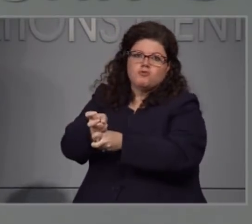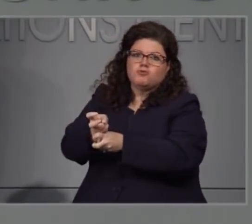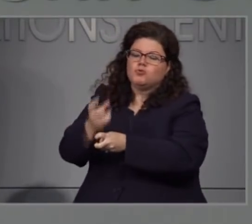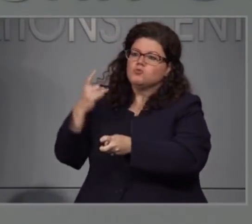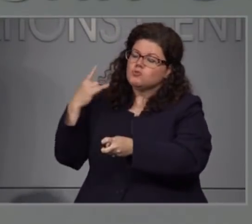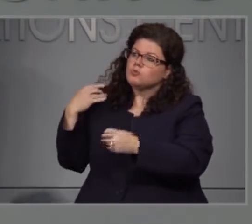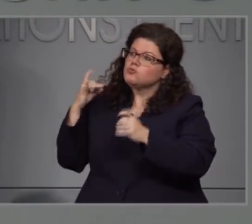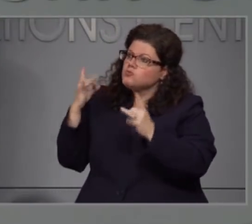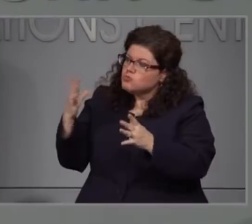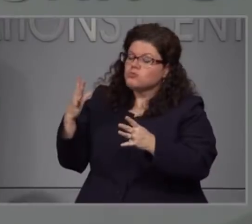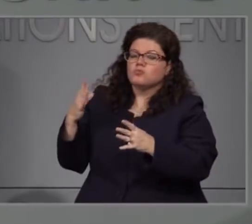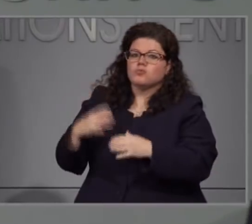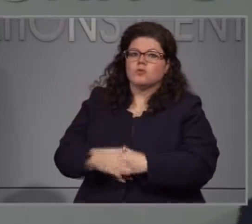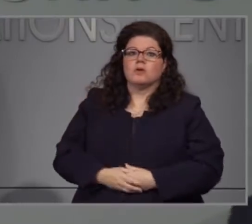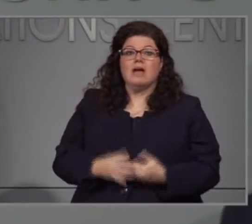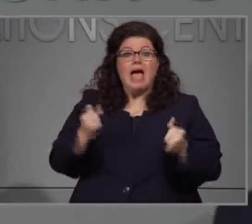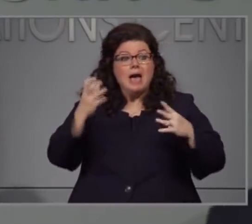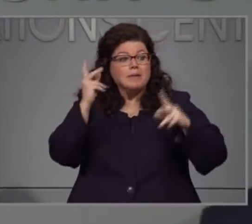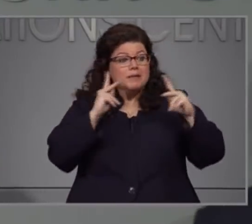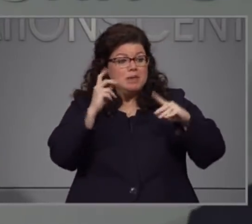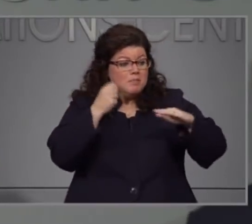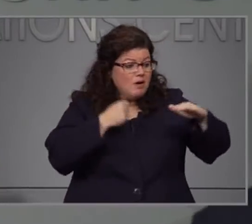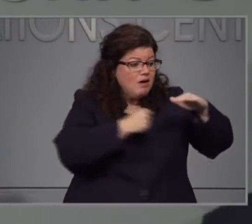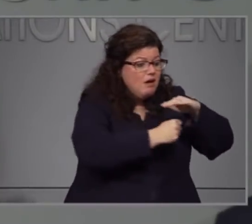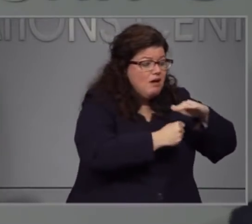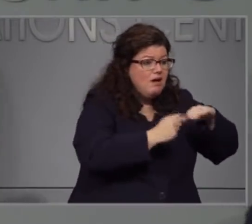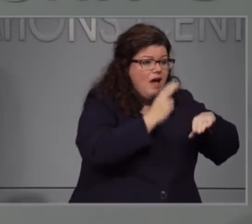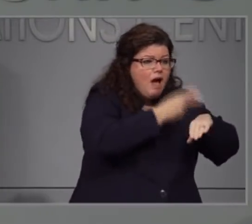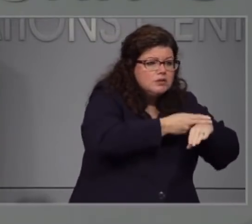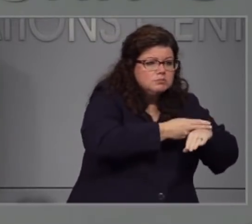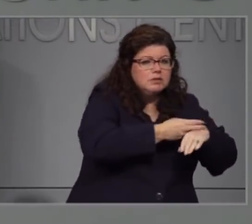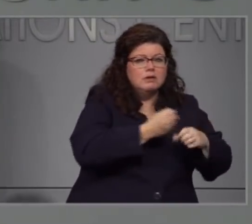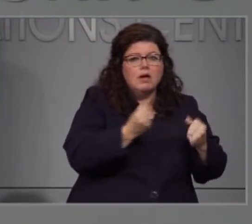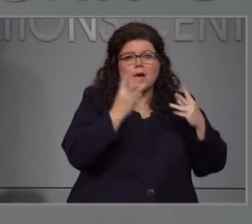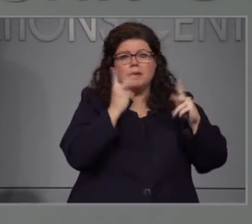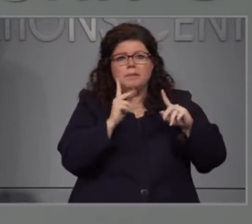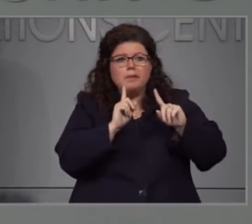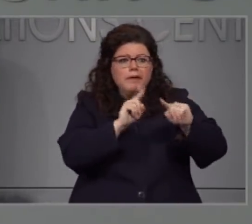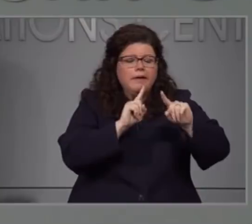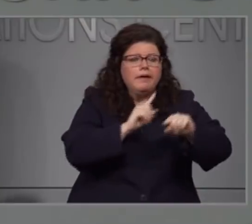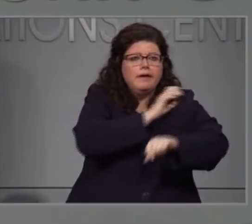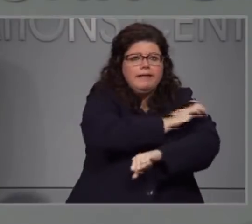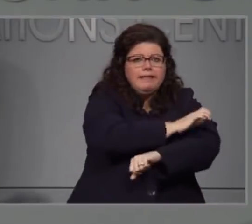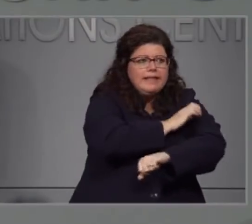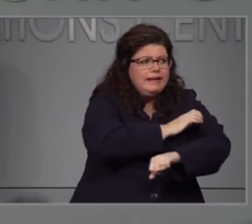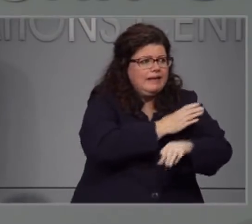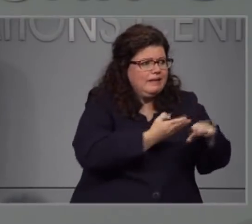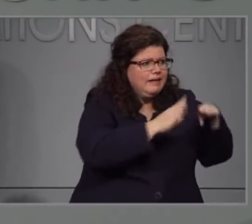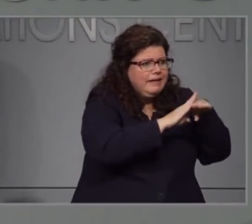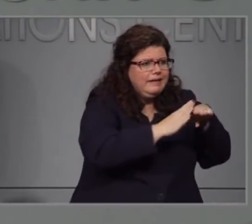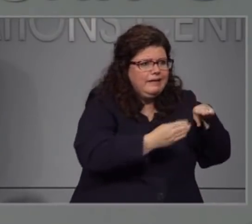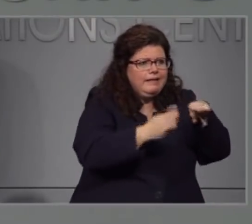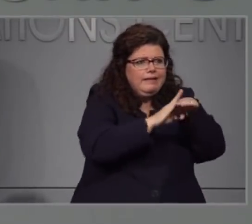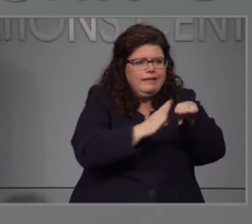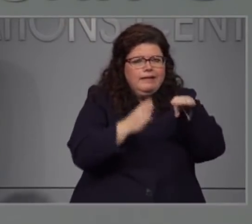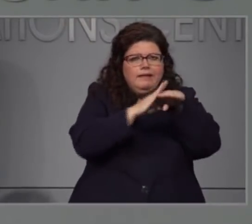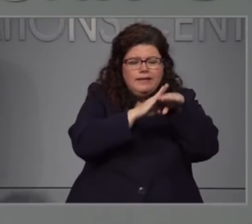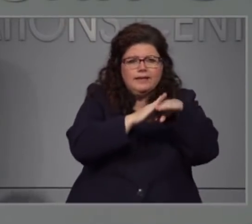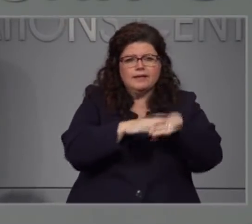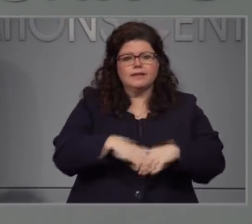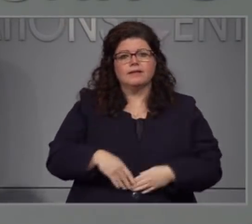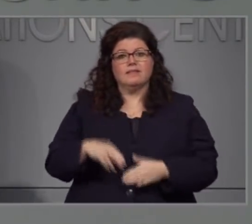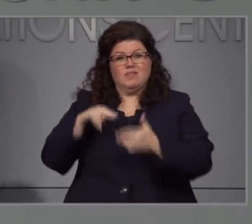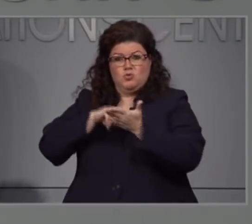as the number of cases in hospitals and clinics have continued to climb. The North Carolina Nurses